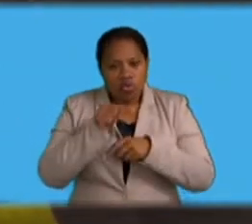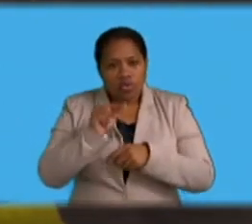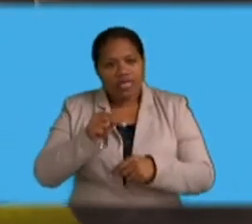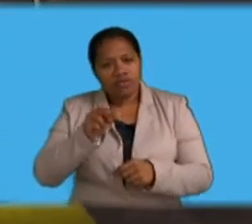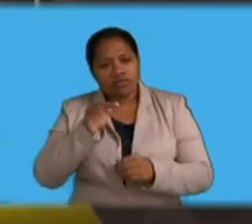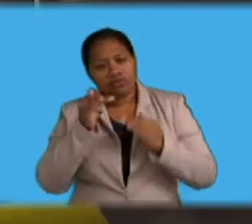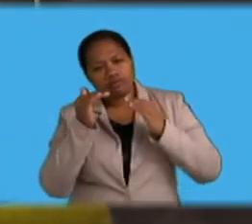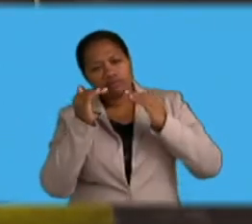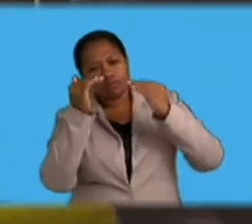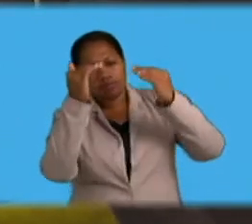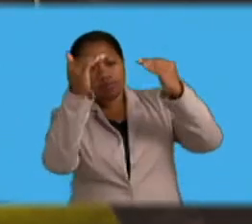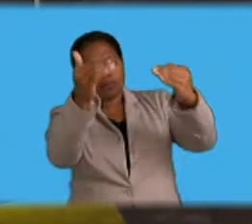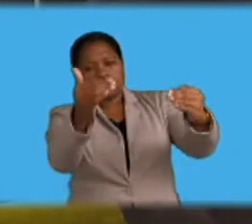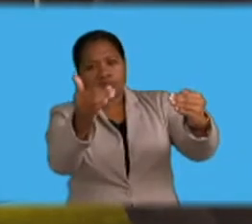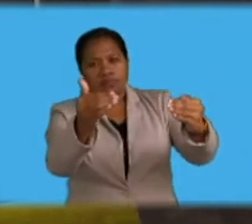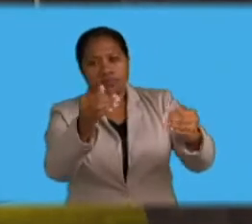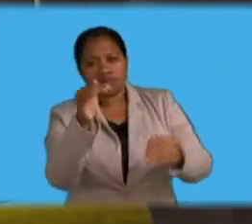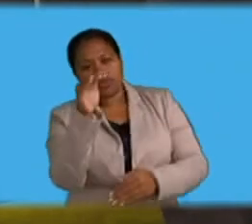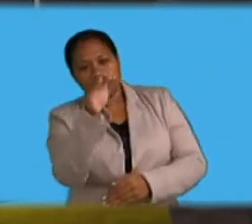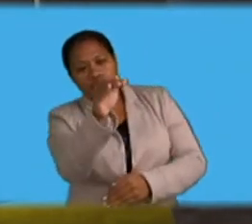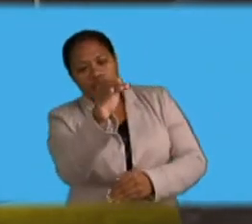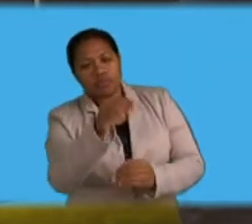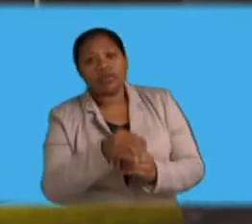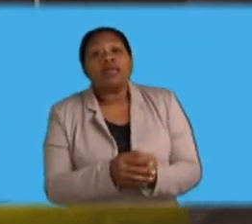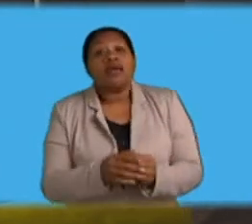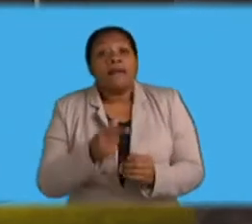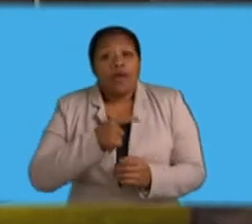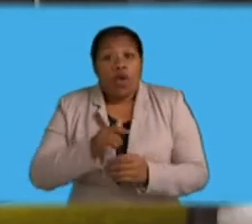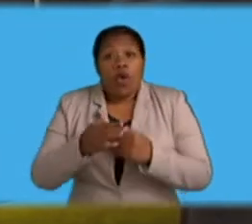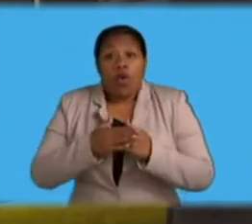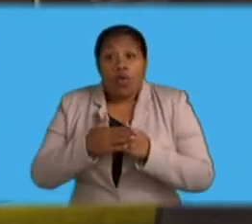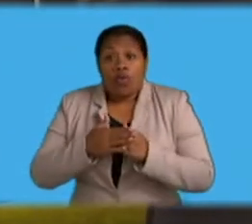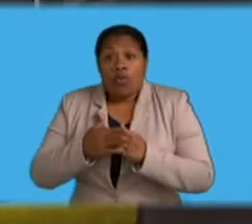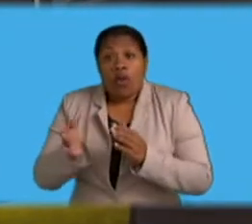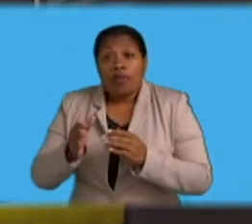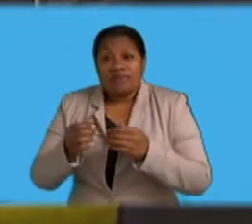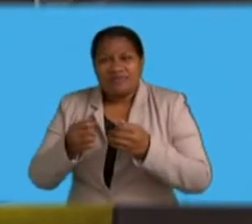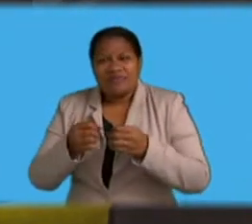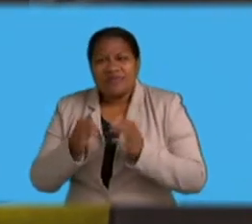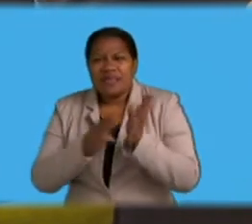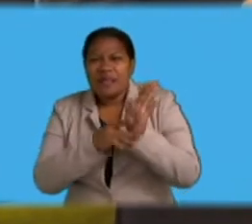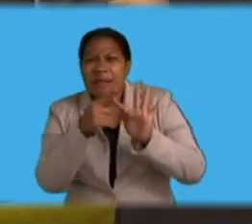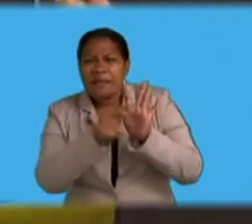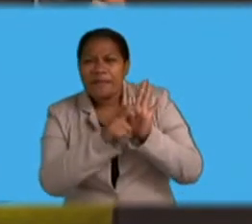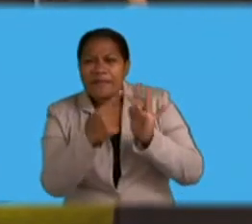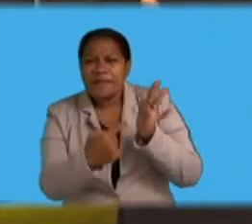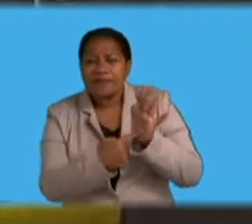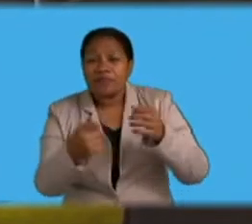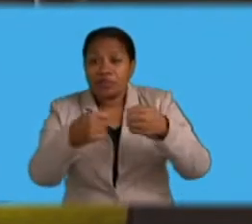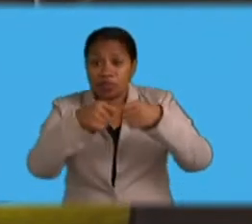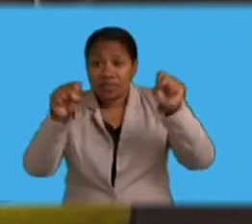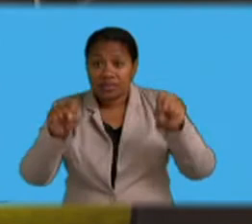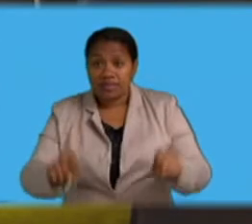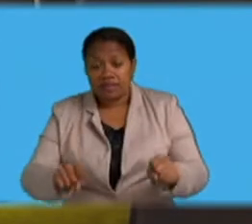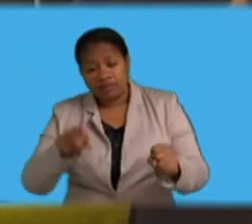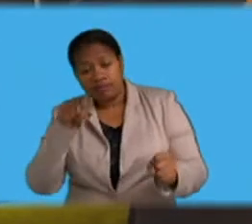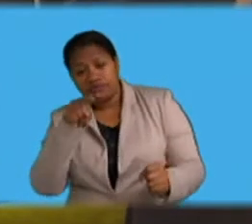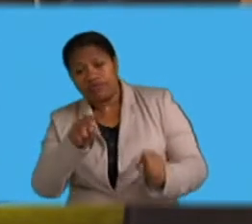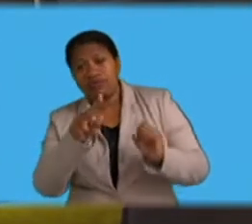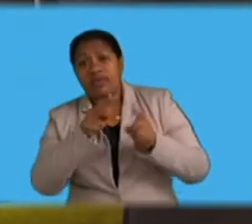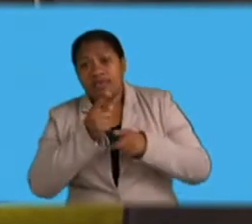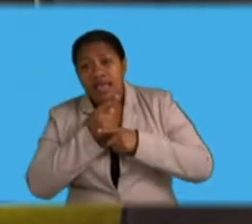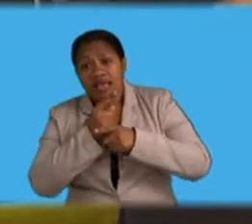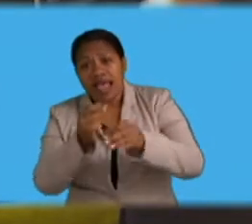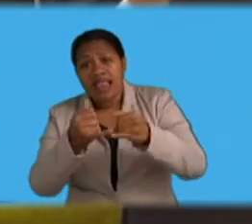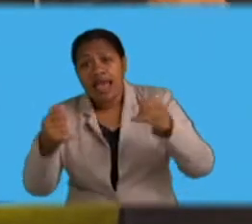Speaker, that the open merit recruitment system, the guidelines, the policy, it's public document. It's